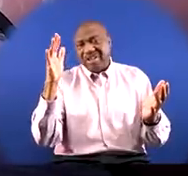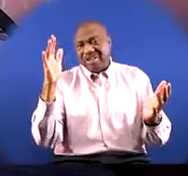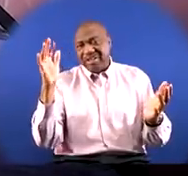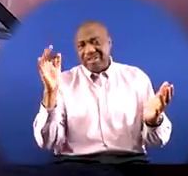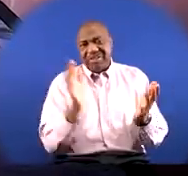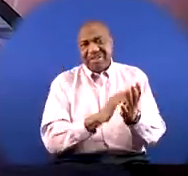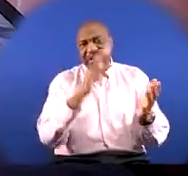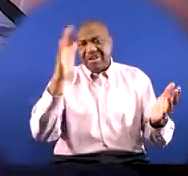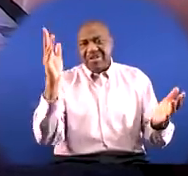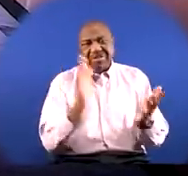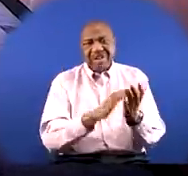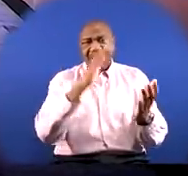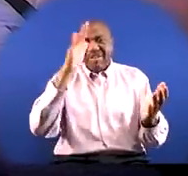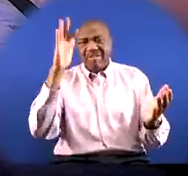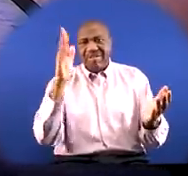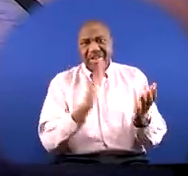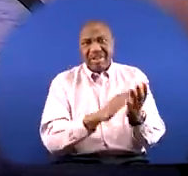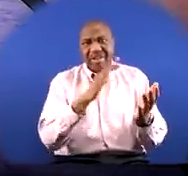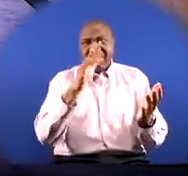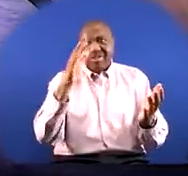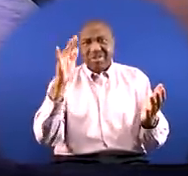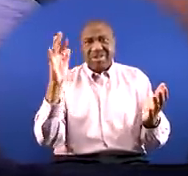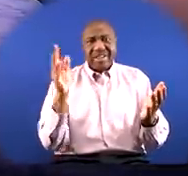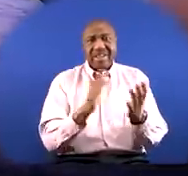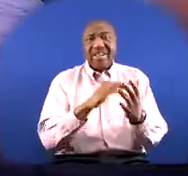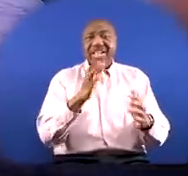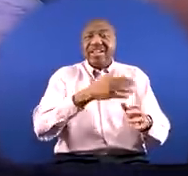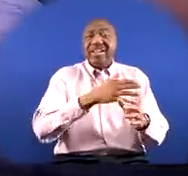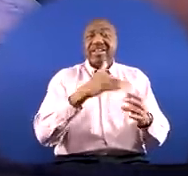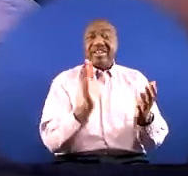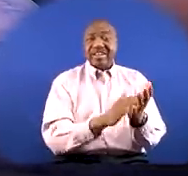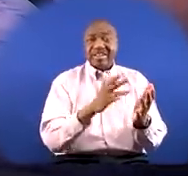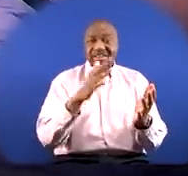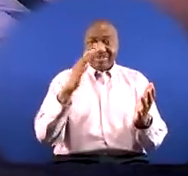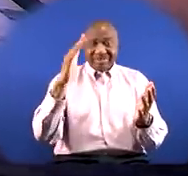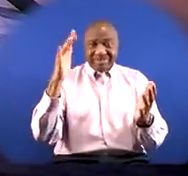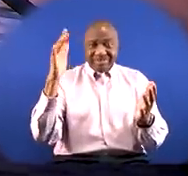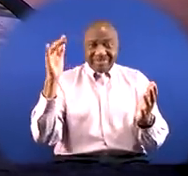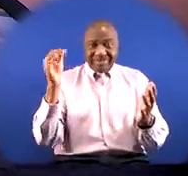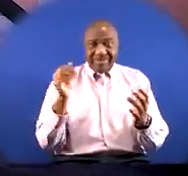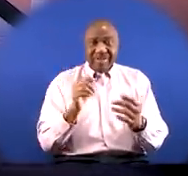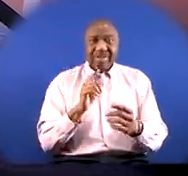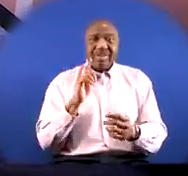glory, glory, glory, glory, singing glory